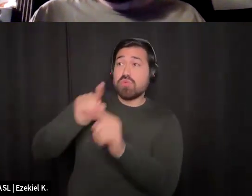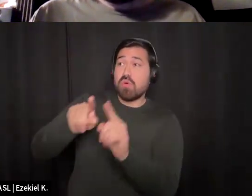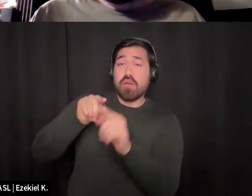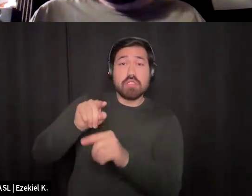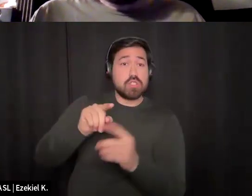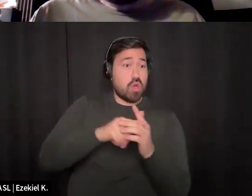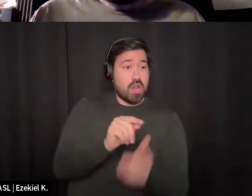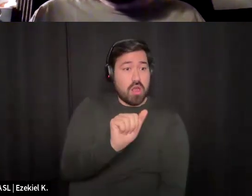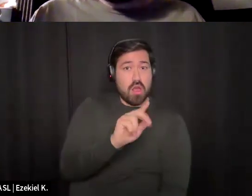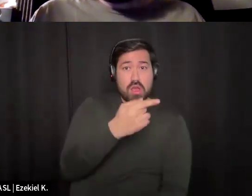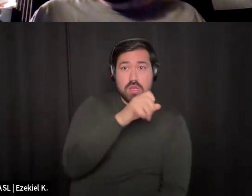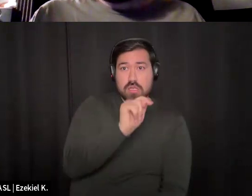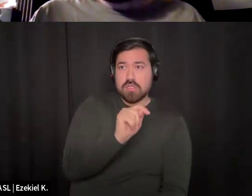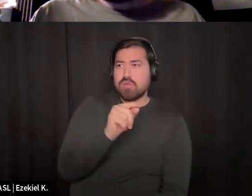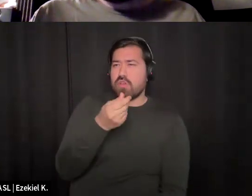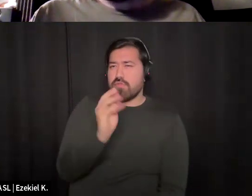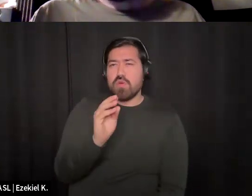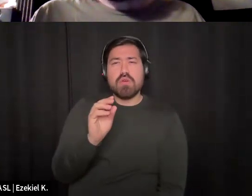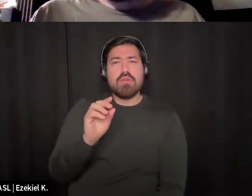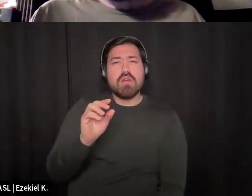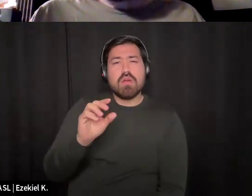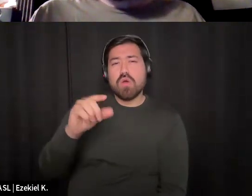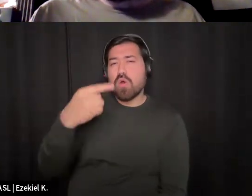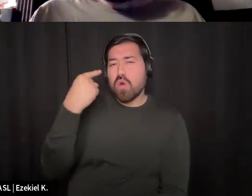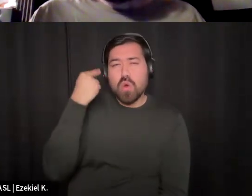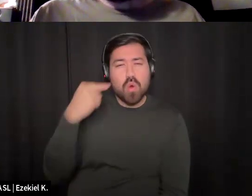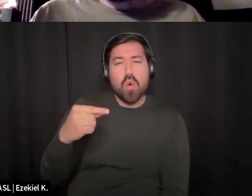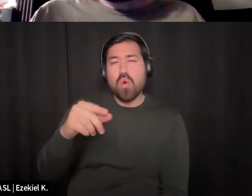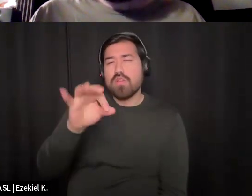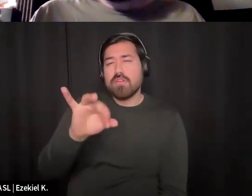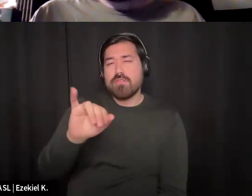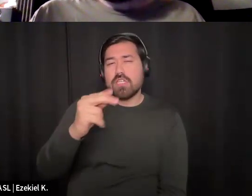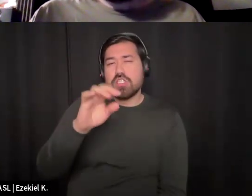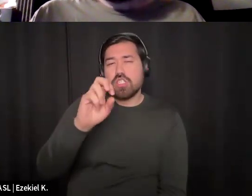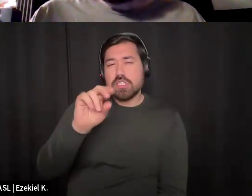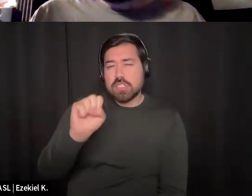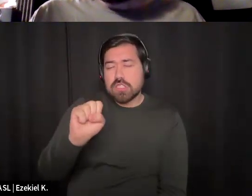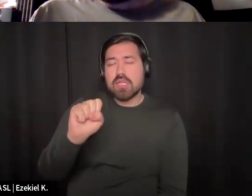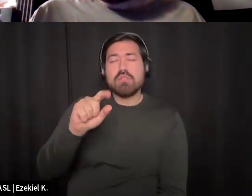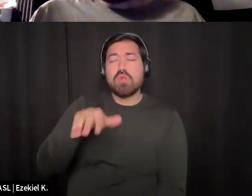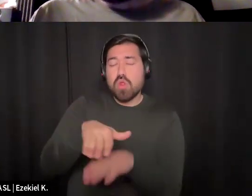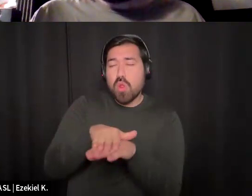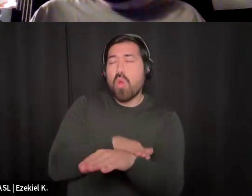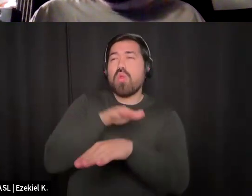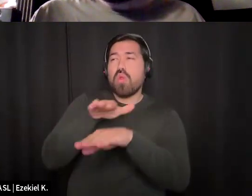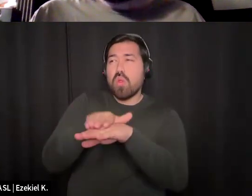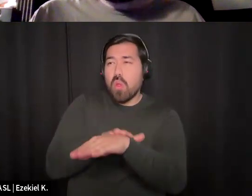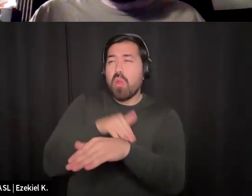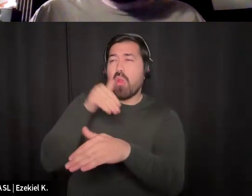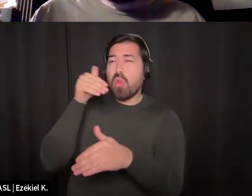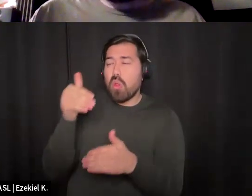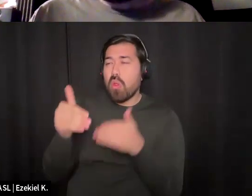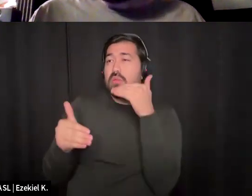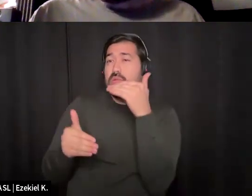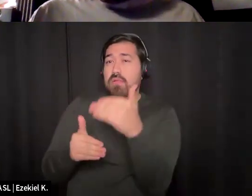were lots of goldfinches flying around. And then slowly, slowly, slowly, the kind